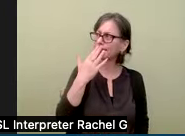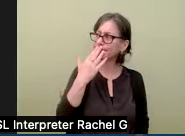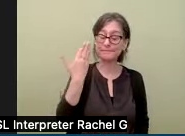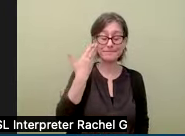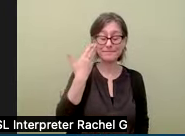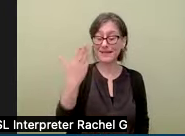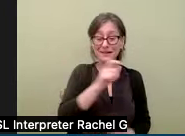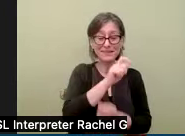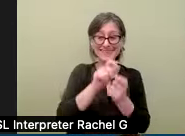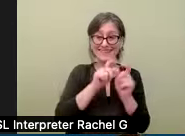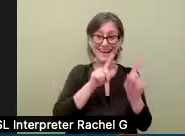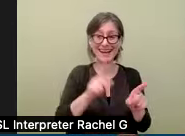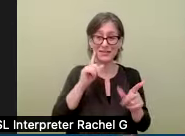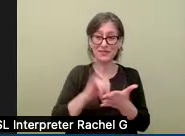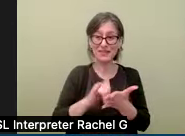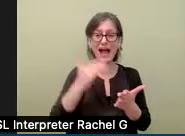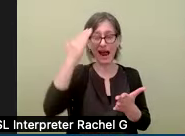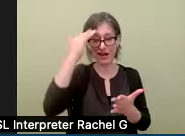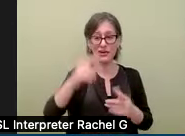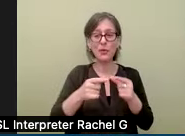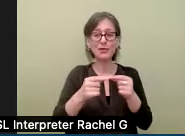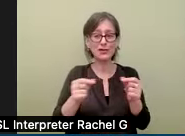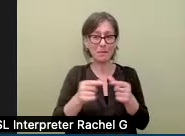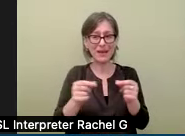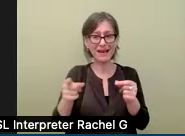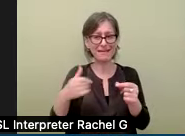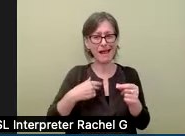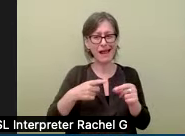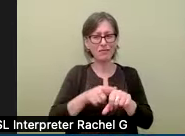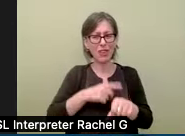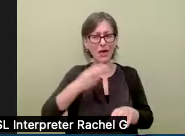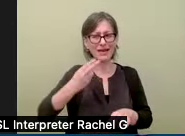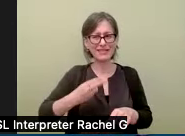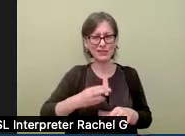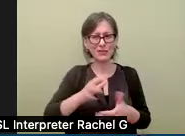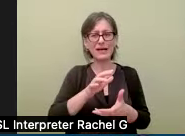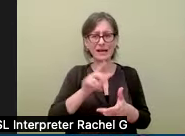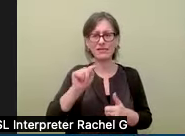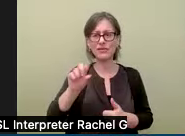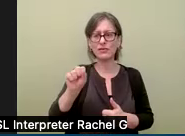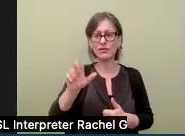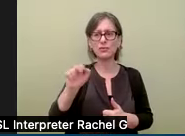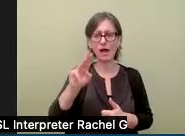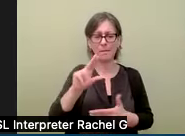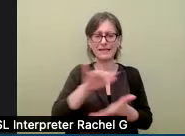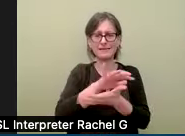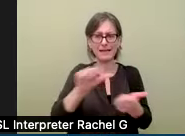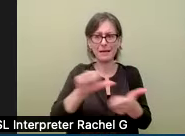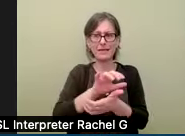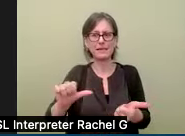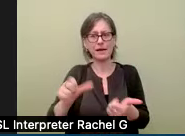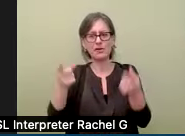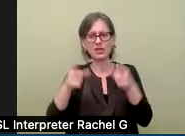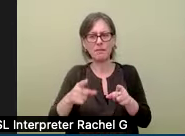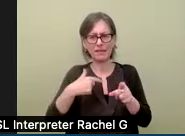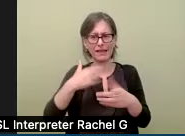know the exact answer to that. I just know that Japan has a long history of damaging tsunamis, and they have an extensive catalog